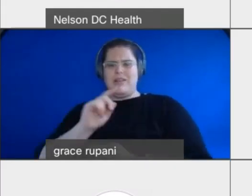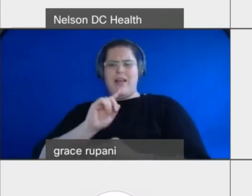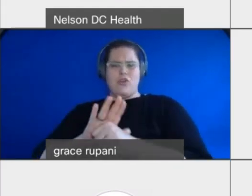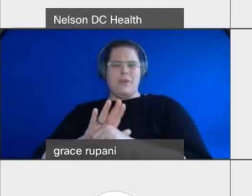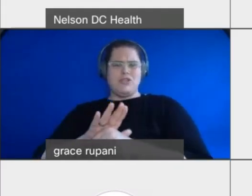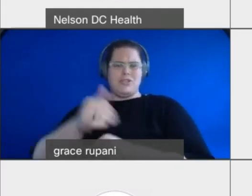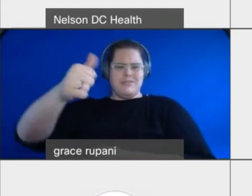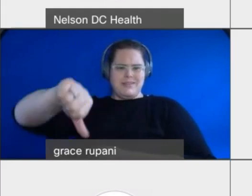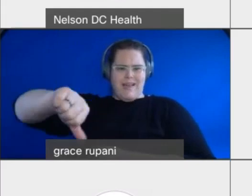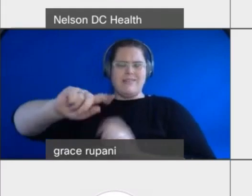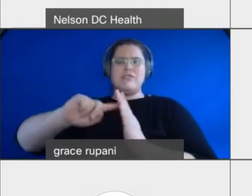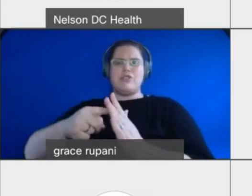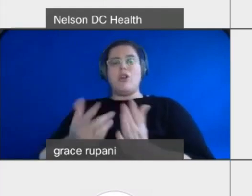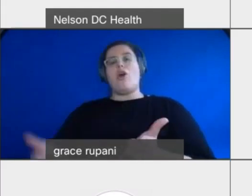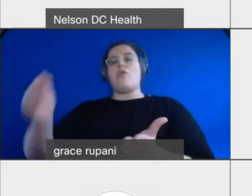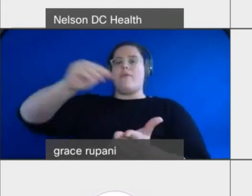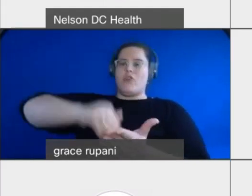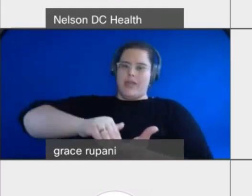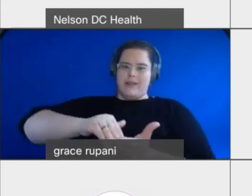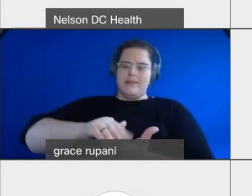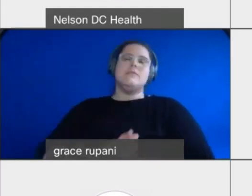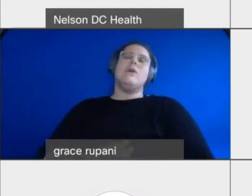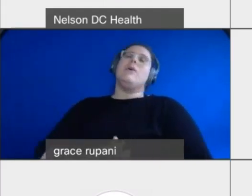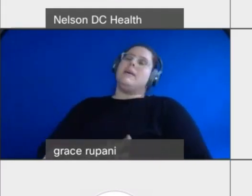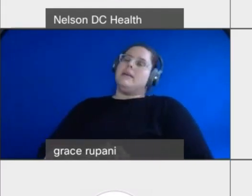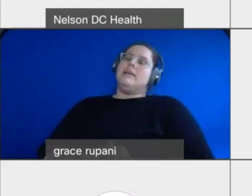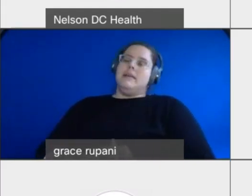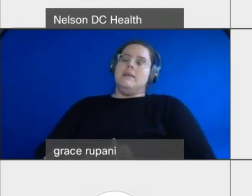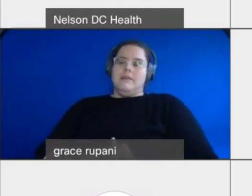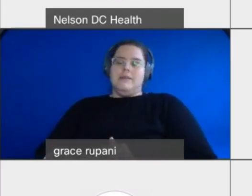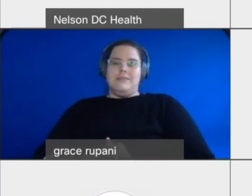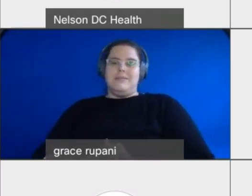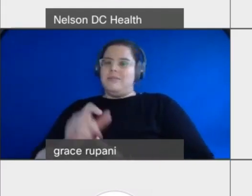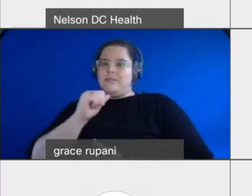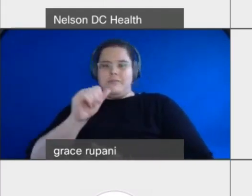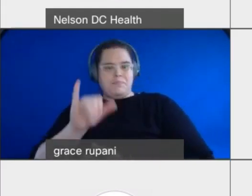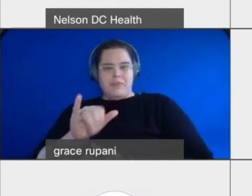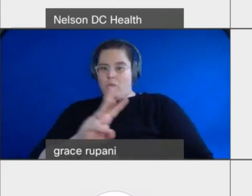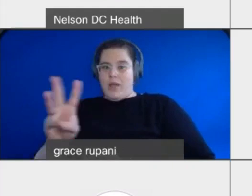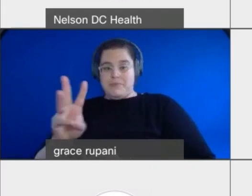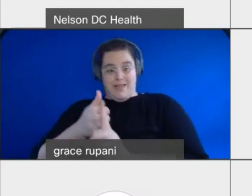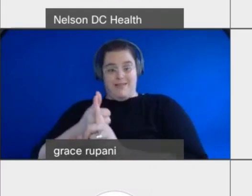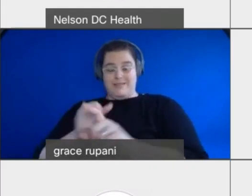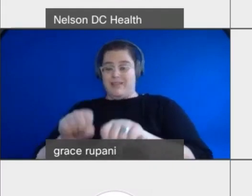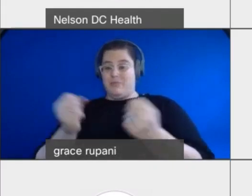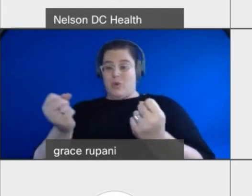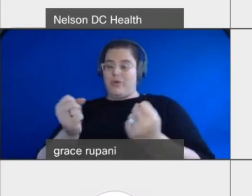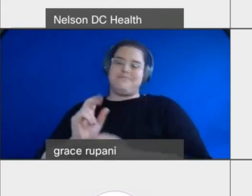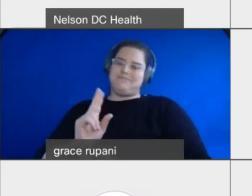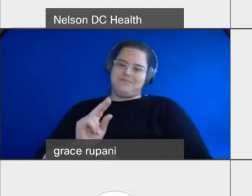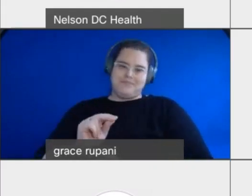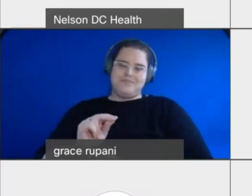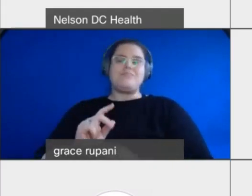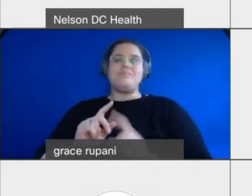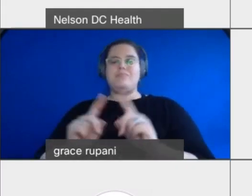then they had to start all over. So it isn't that the site isn't working. It is that when you go